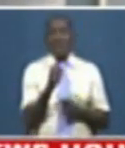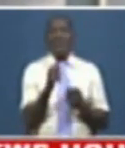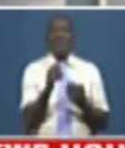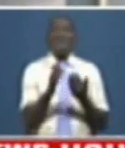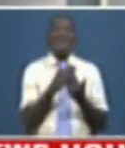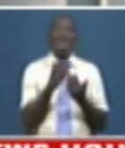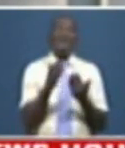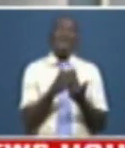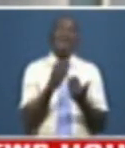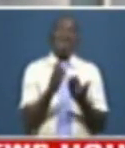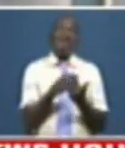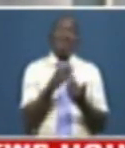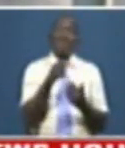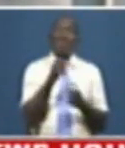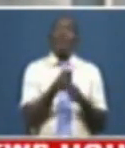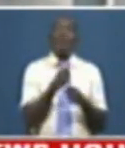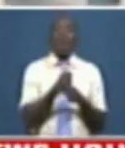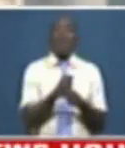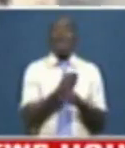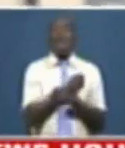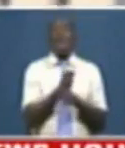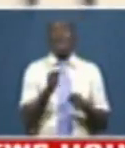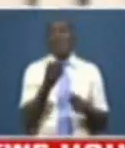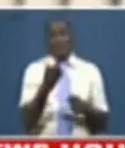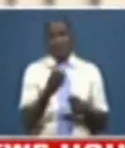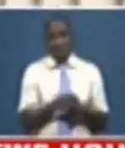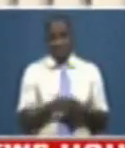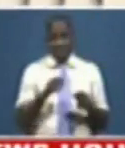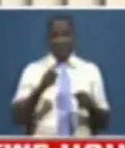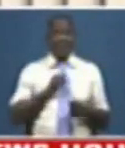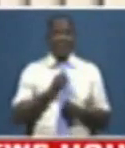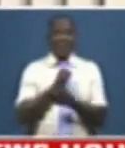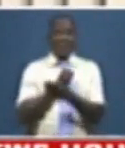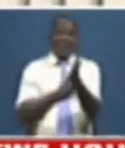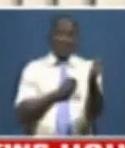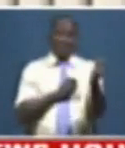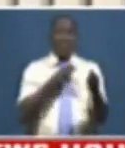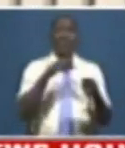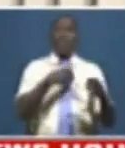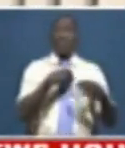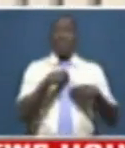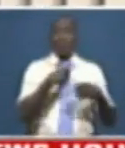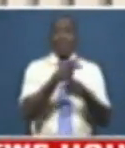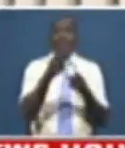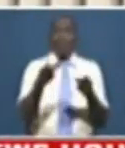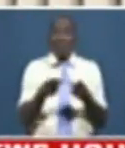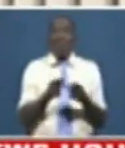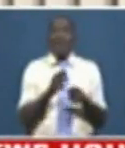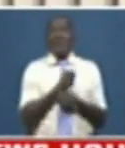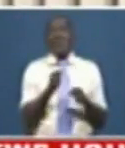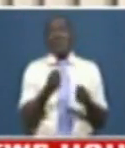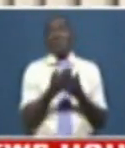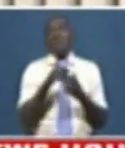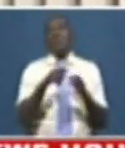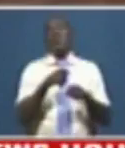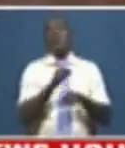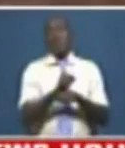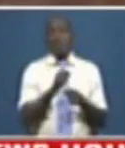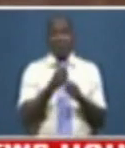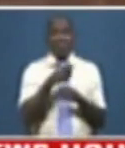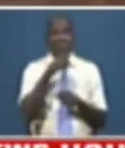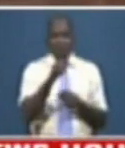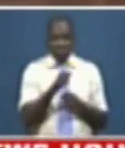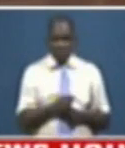convince them to put in place safety measures. And even the workers will insist that the place is safe before they start working there. They will make sure